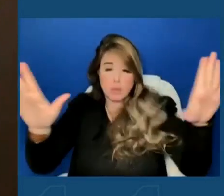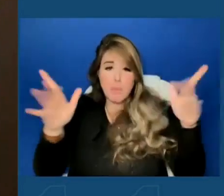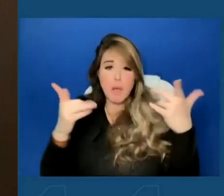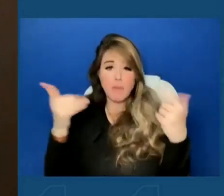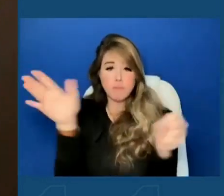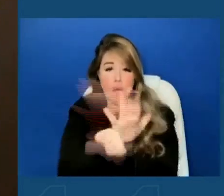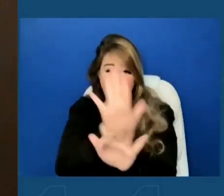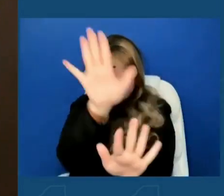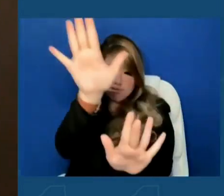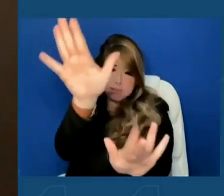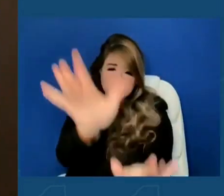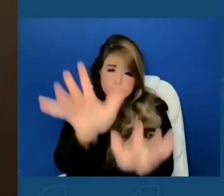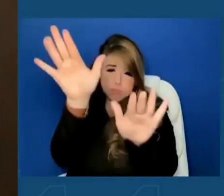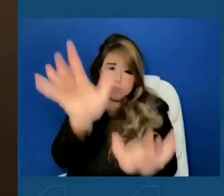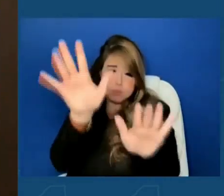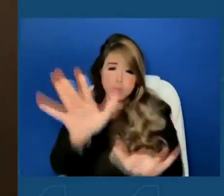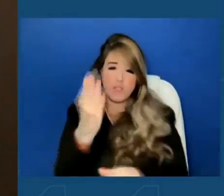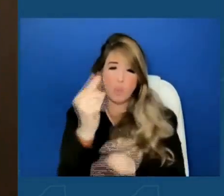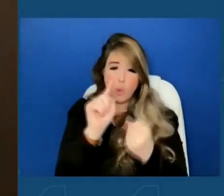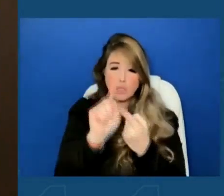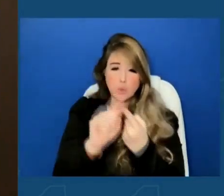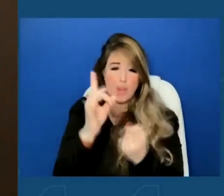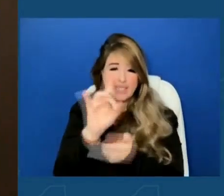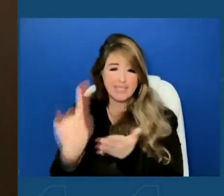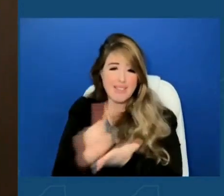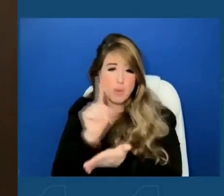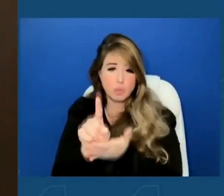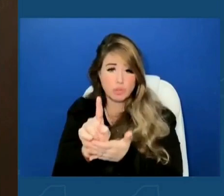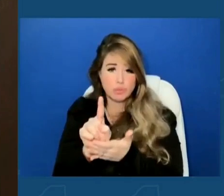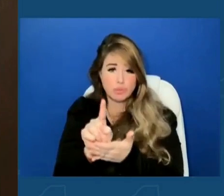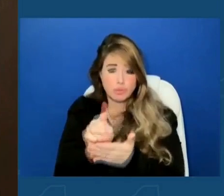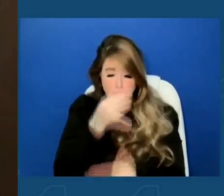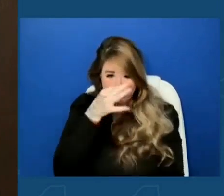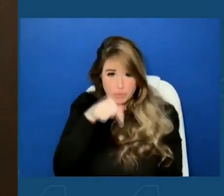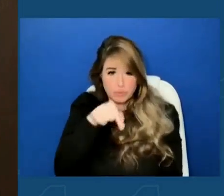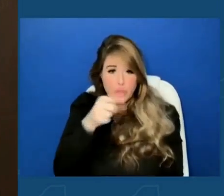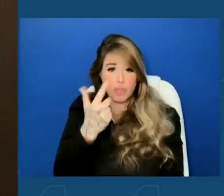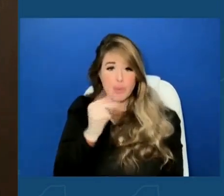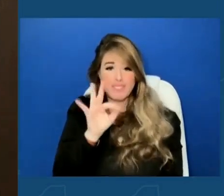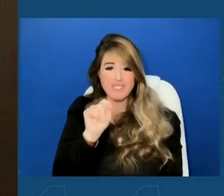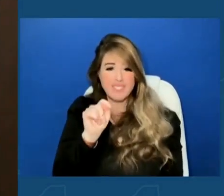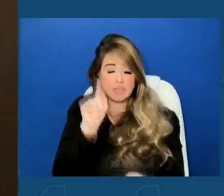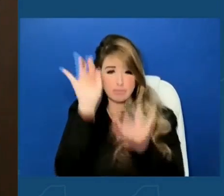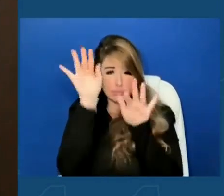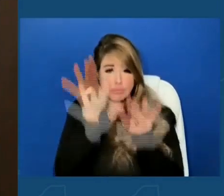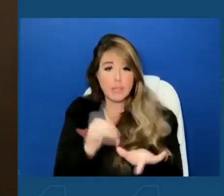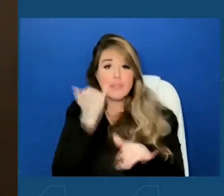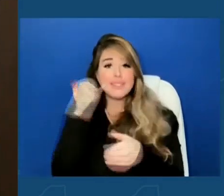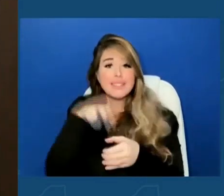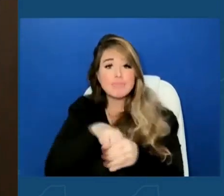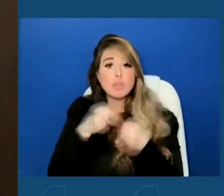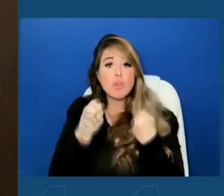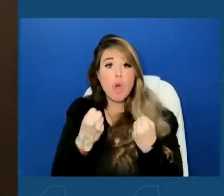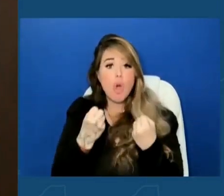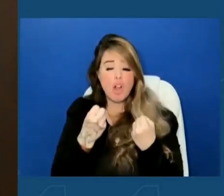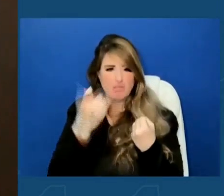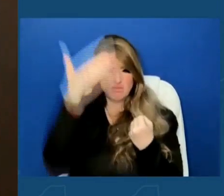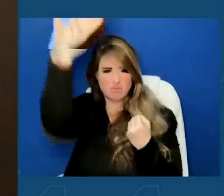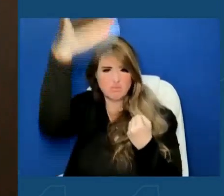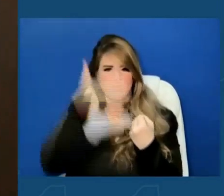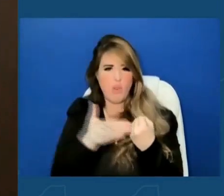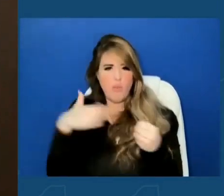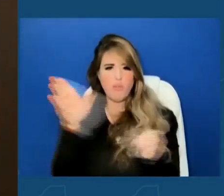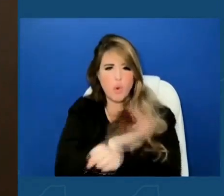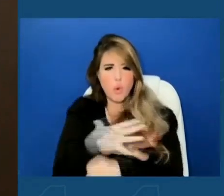hours straight, depending where you were, 3 feet in front of you, at your just in front of your hood of your car, was nothing but a white wall.